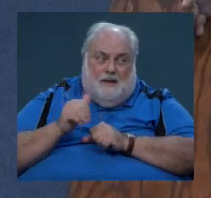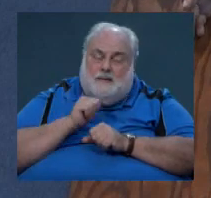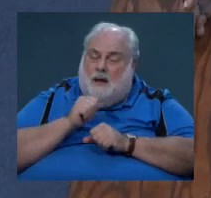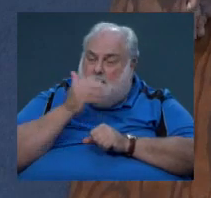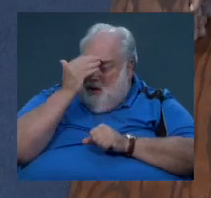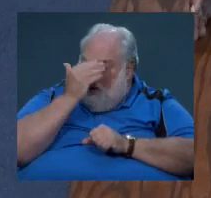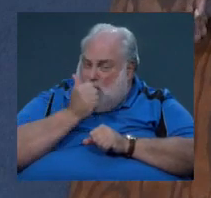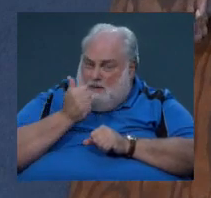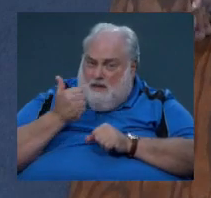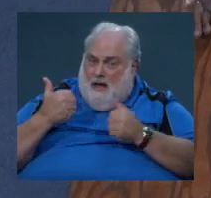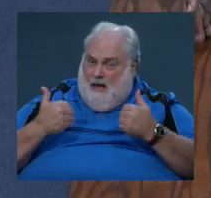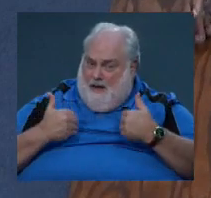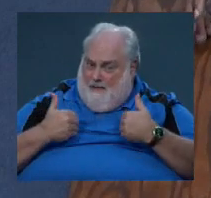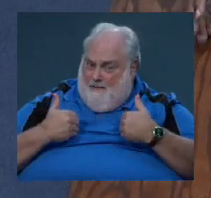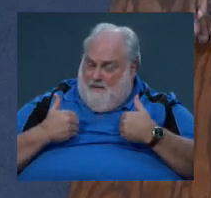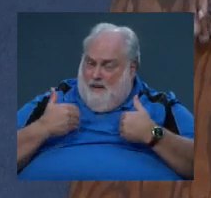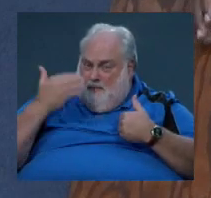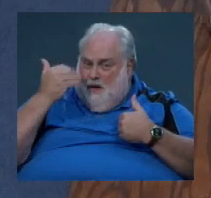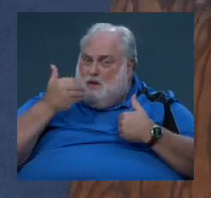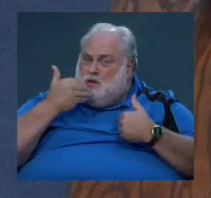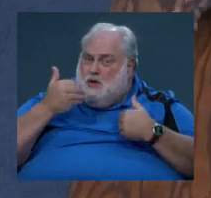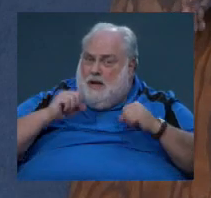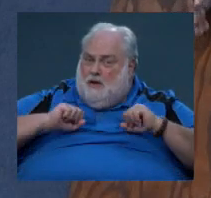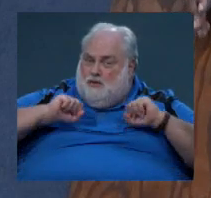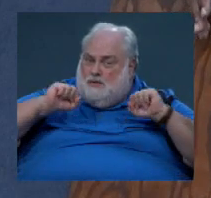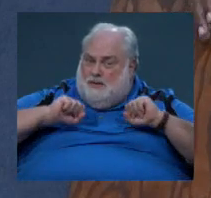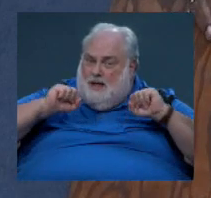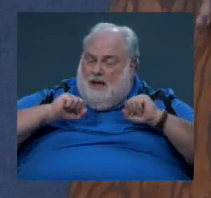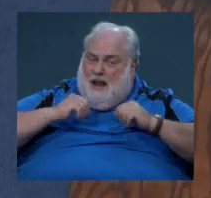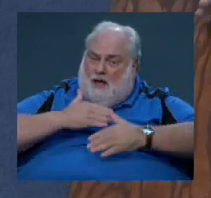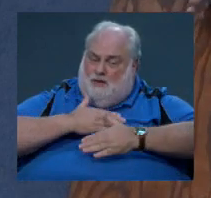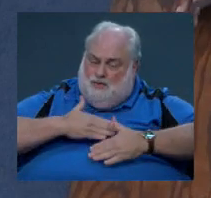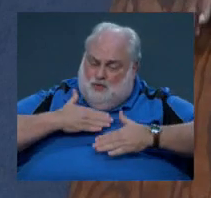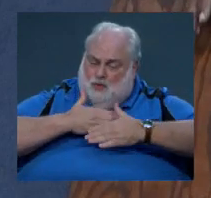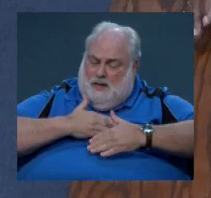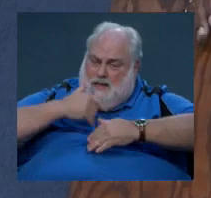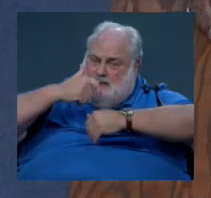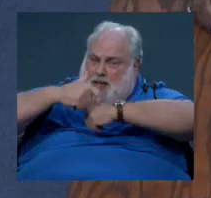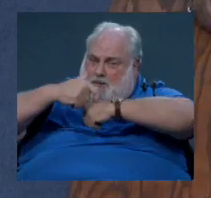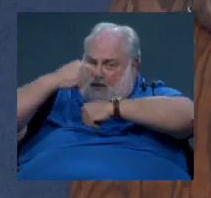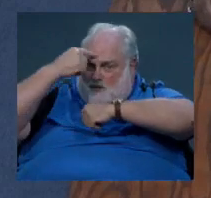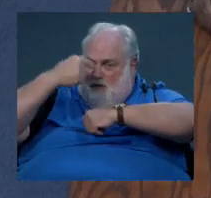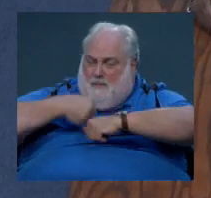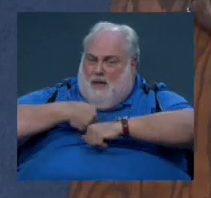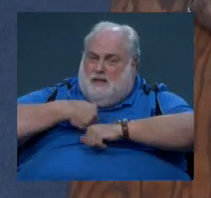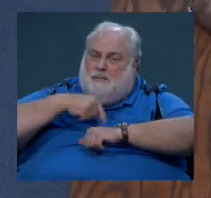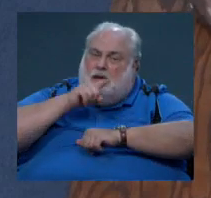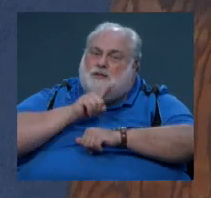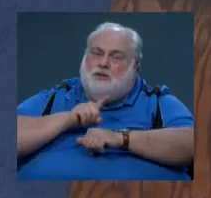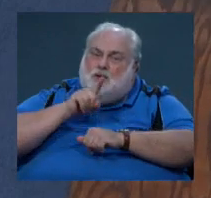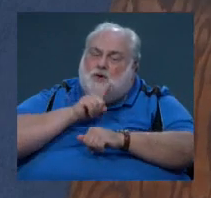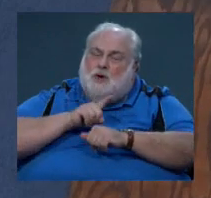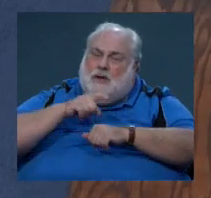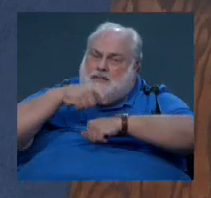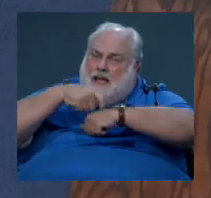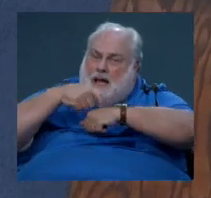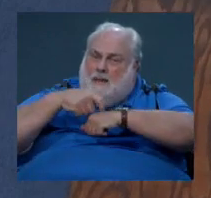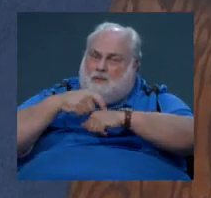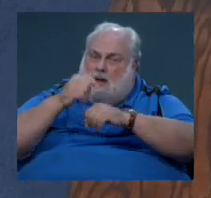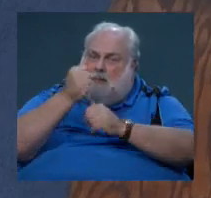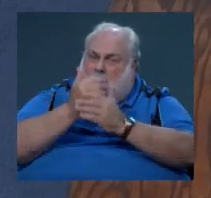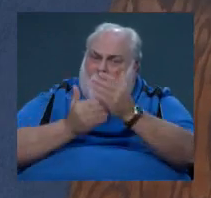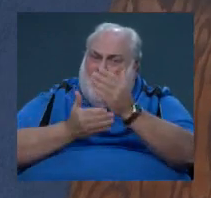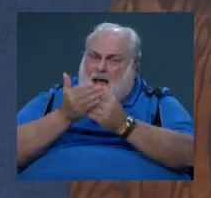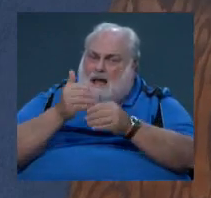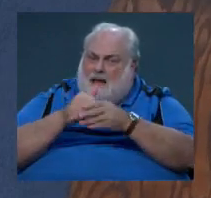because I have to. I do it because it's exercising. I enjoy it. It's time for me to be alone, time to get my